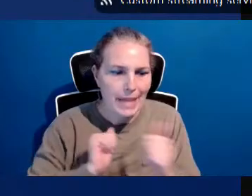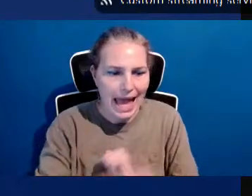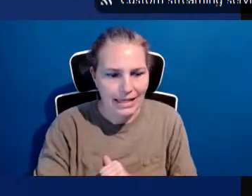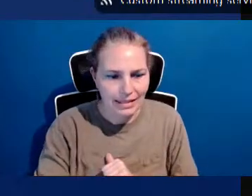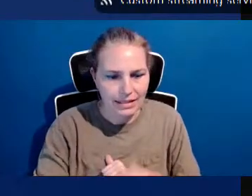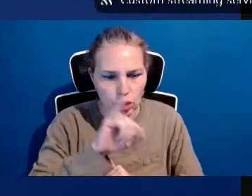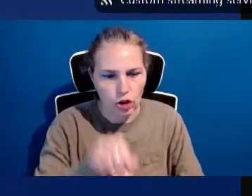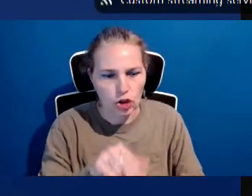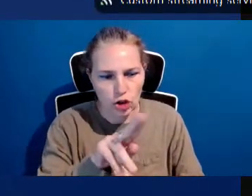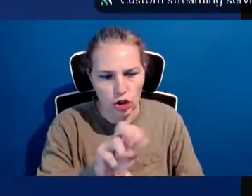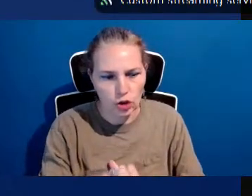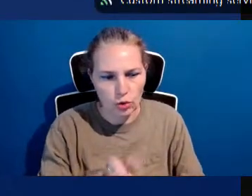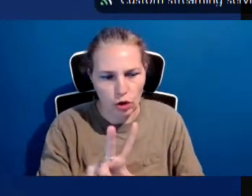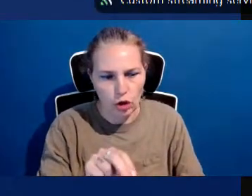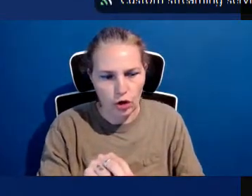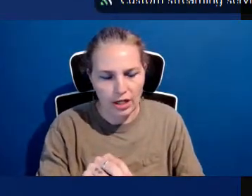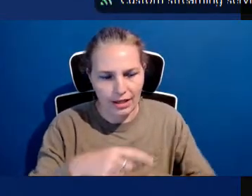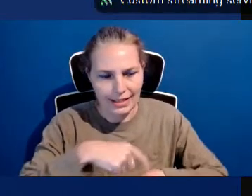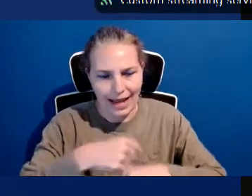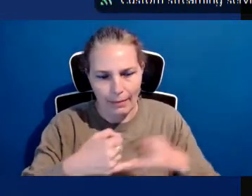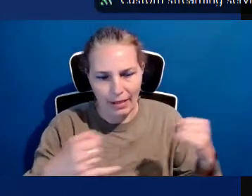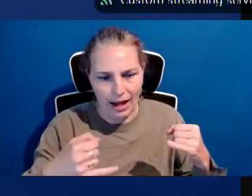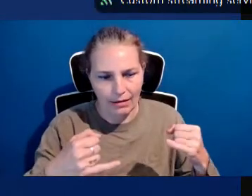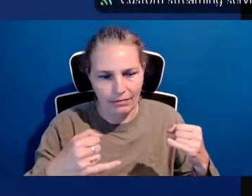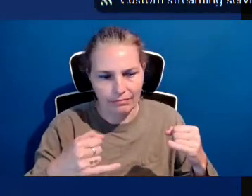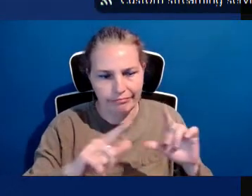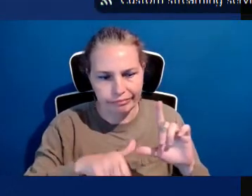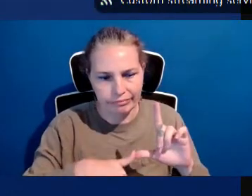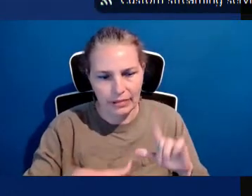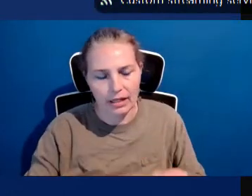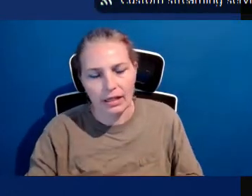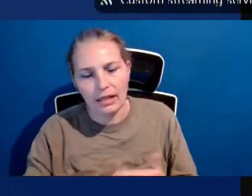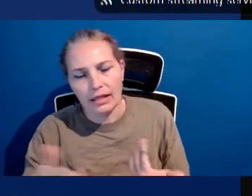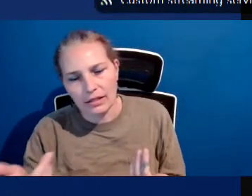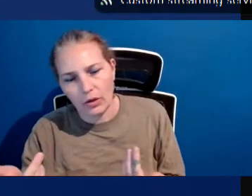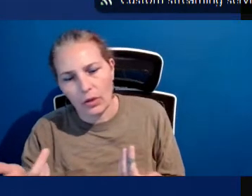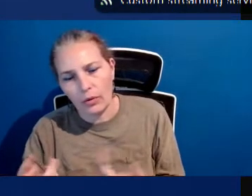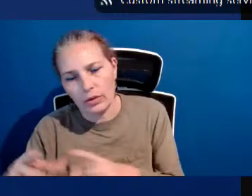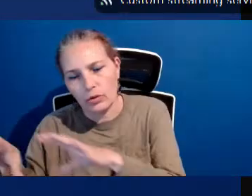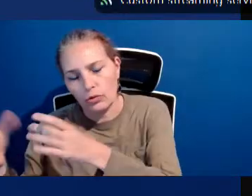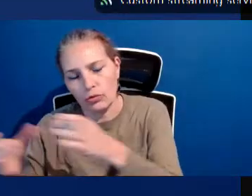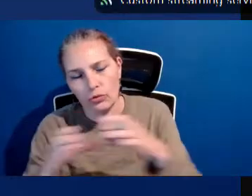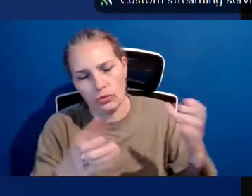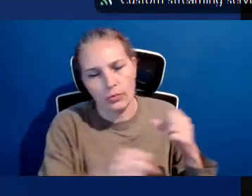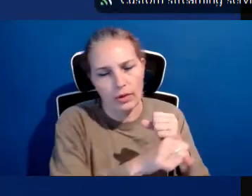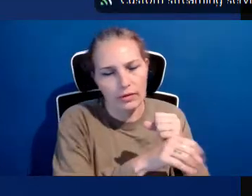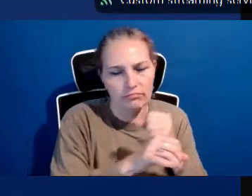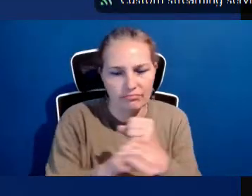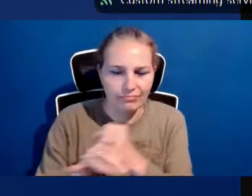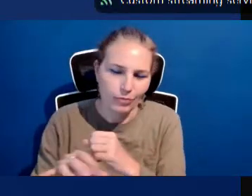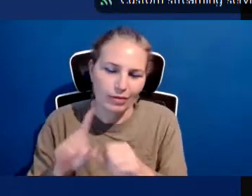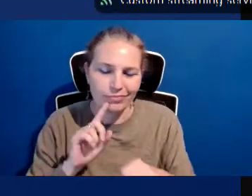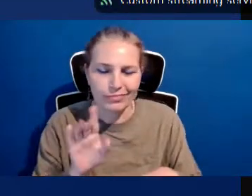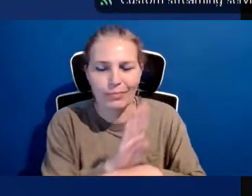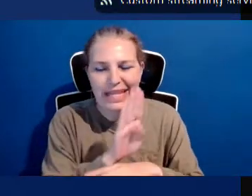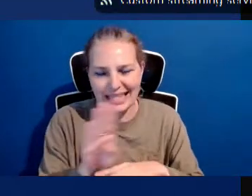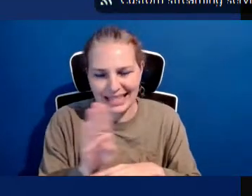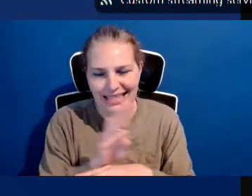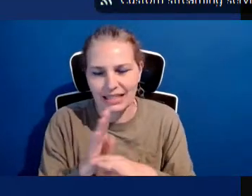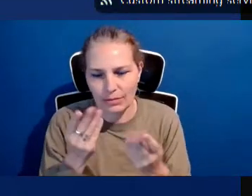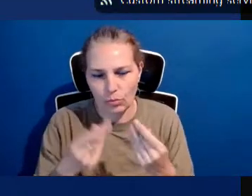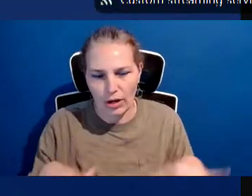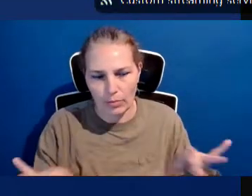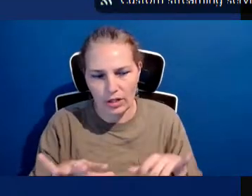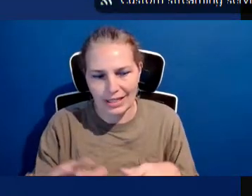There were a group of commercial properties, which includes both businesses and multi-family,